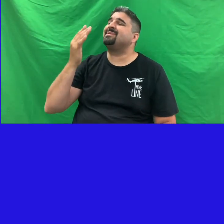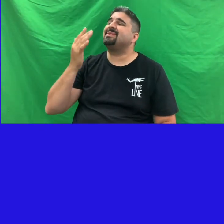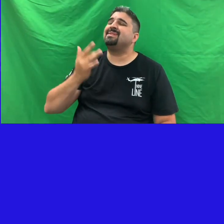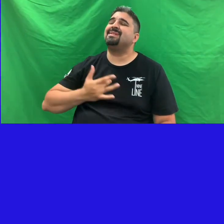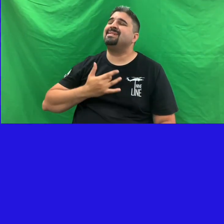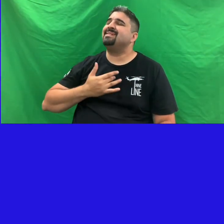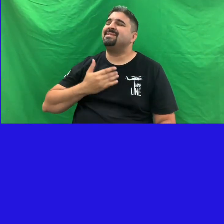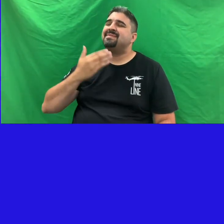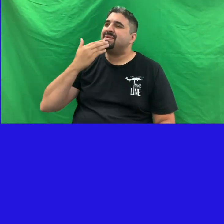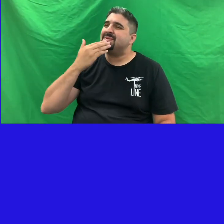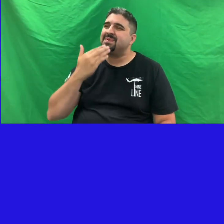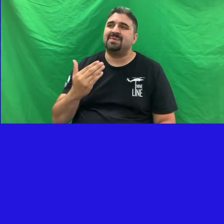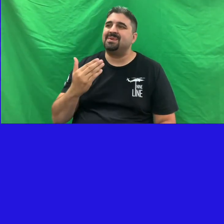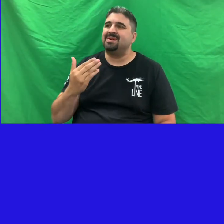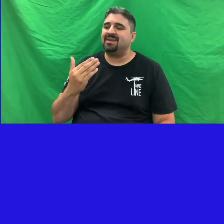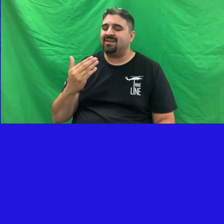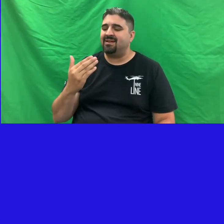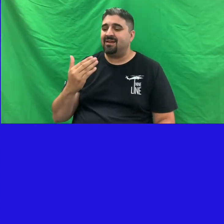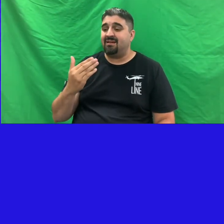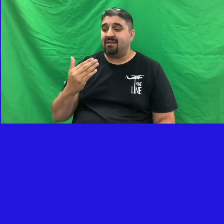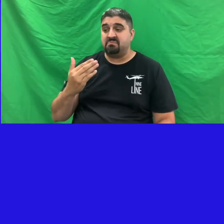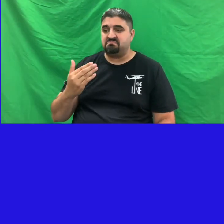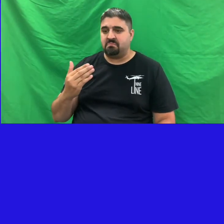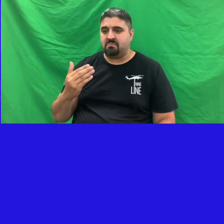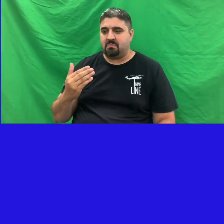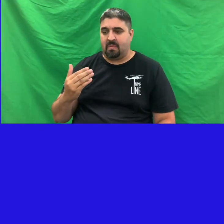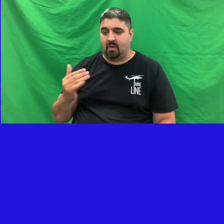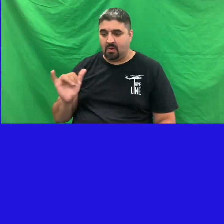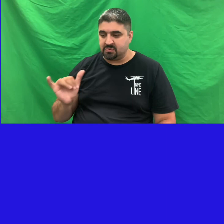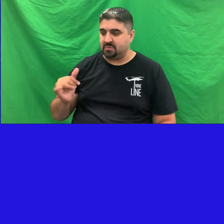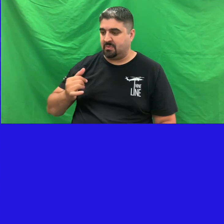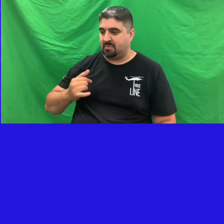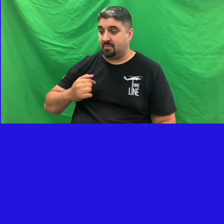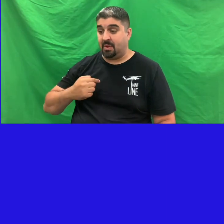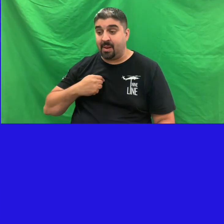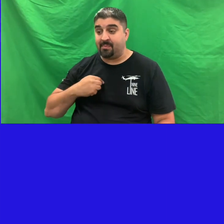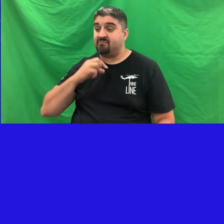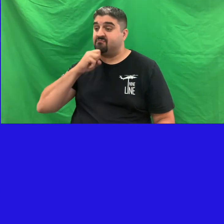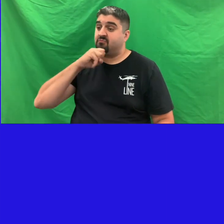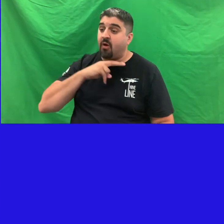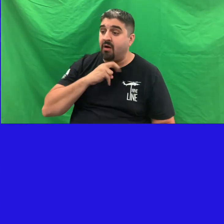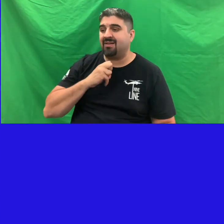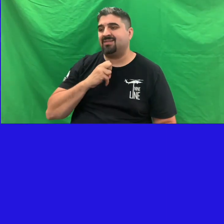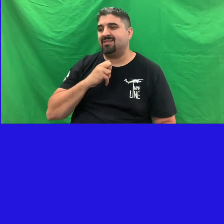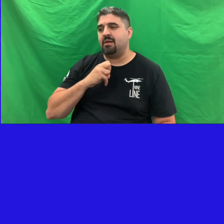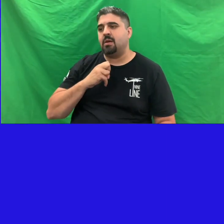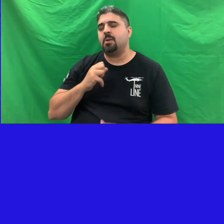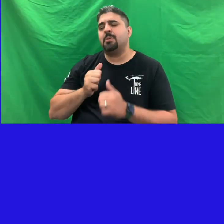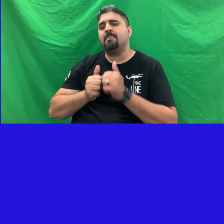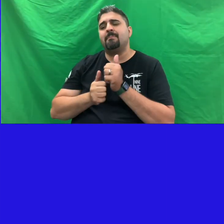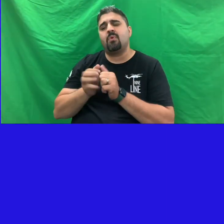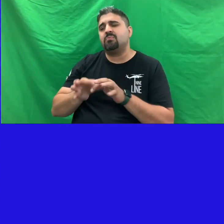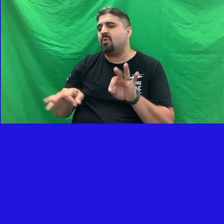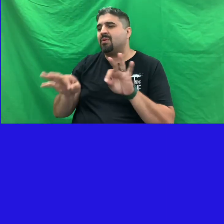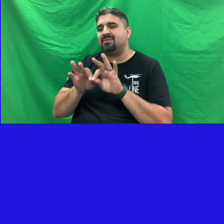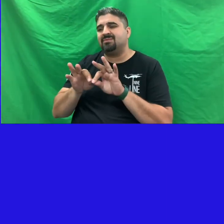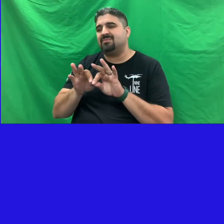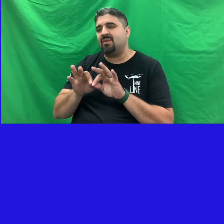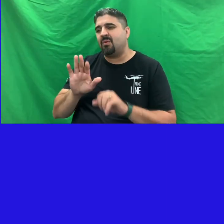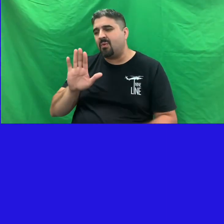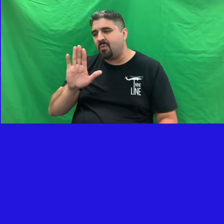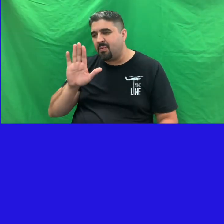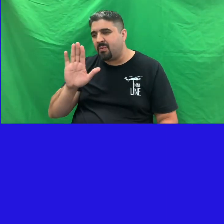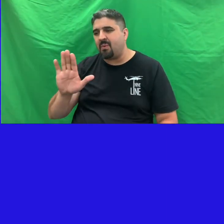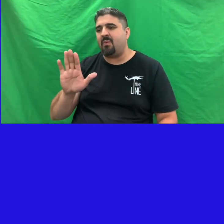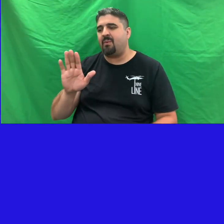happy. This morning, when I woke up, I felt good because the sun was